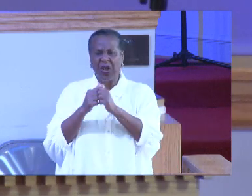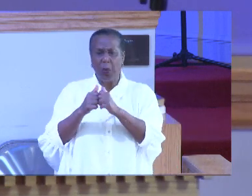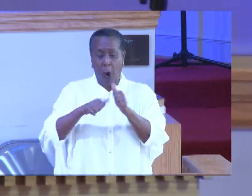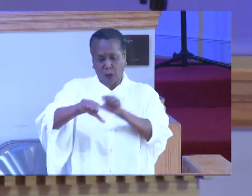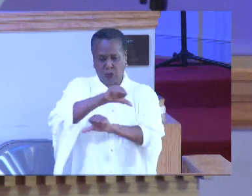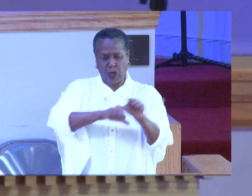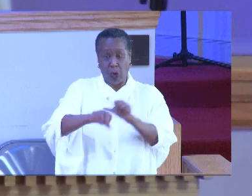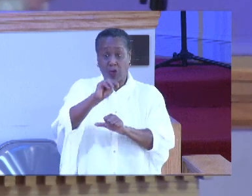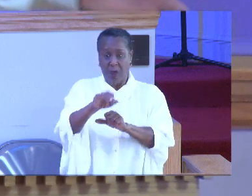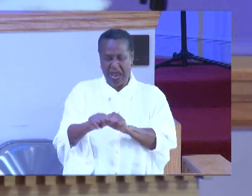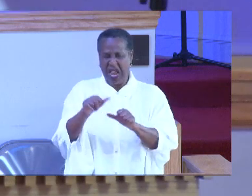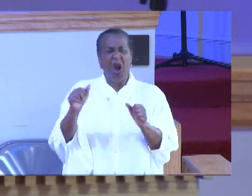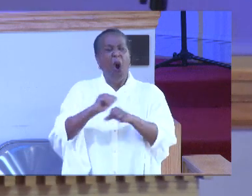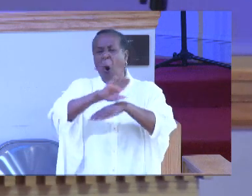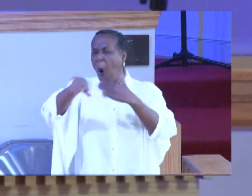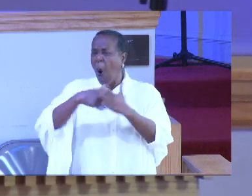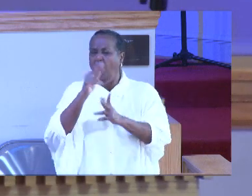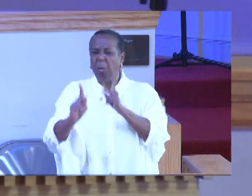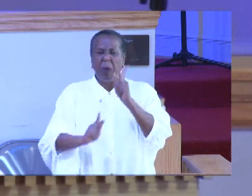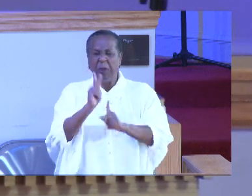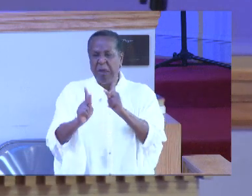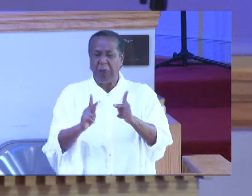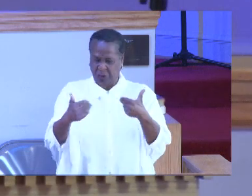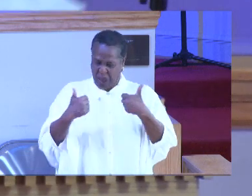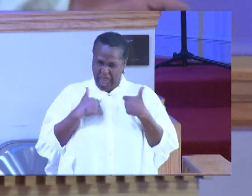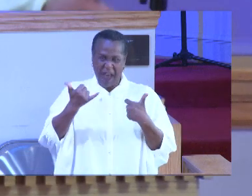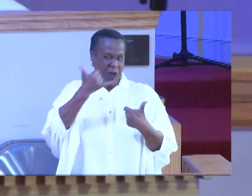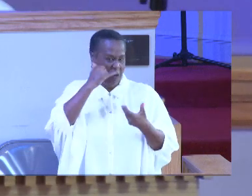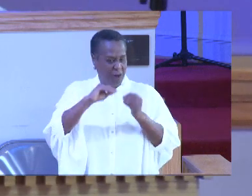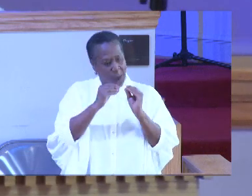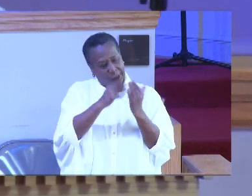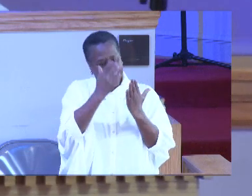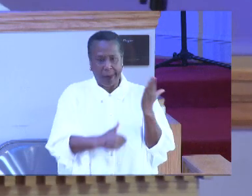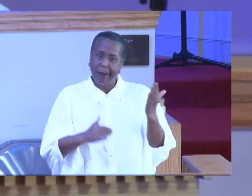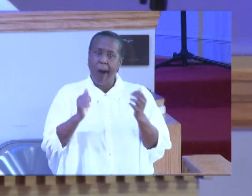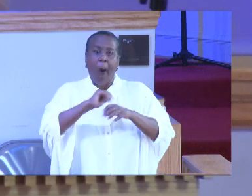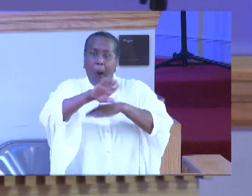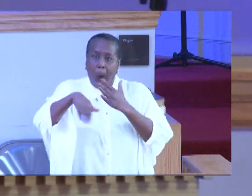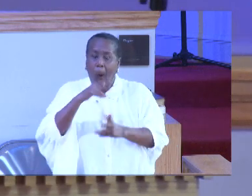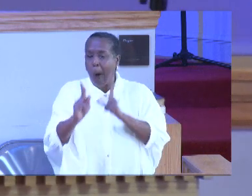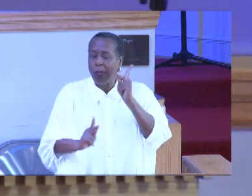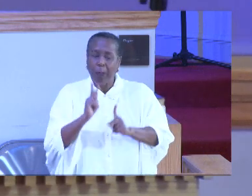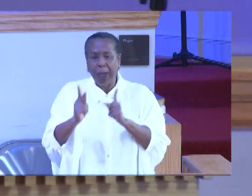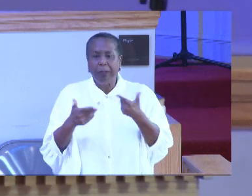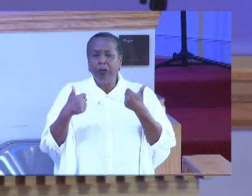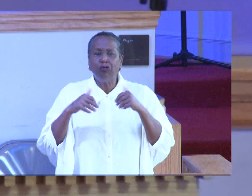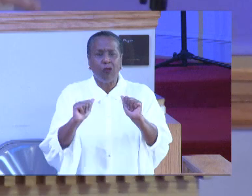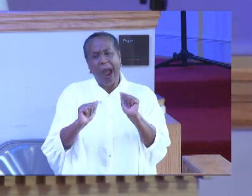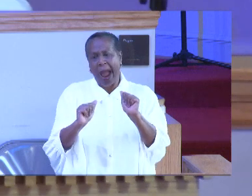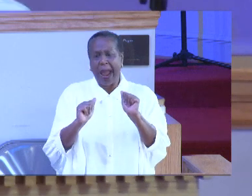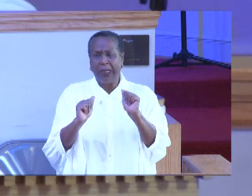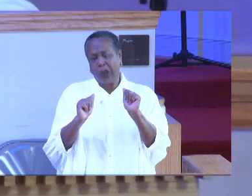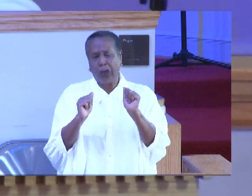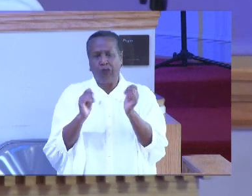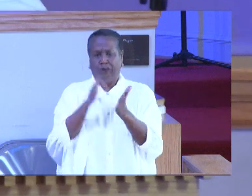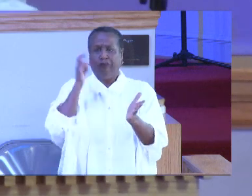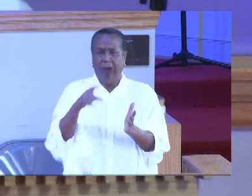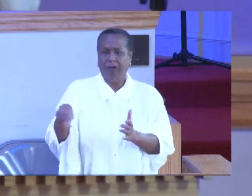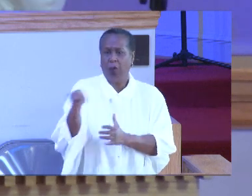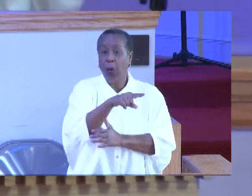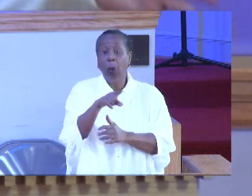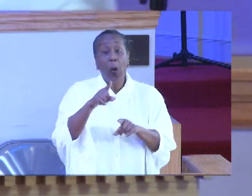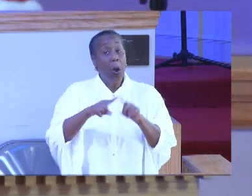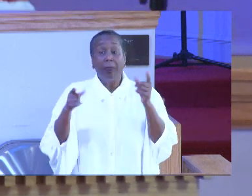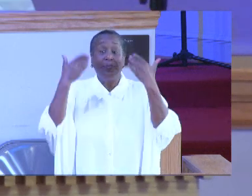social media and all the folks that got your number and all of the folks that try to slip something in your DM